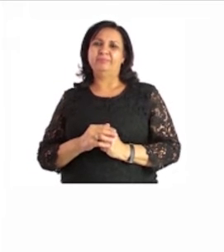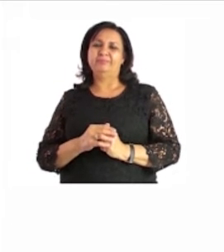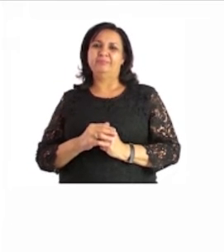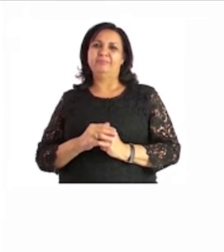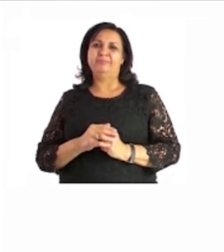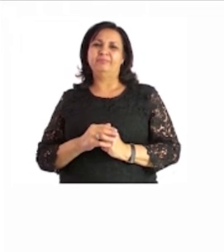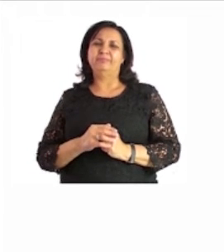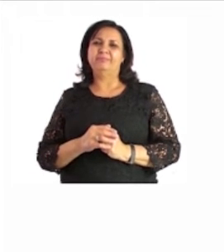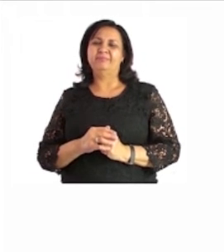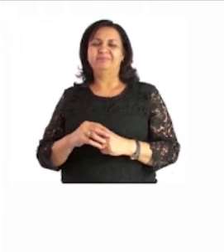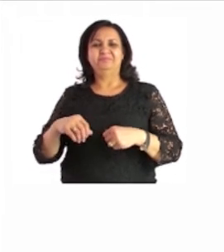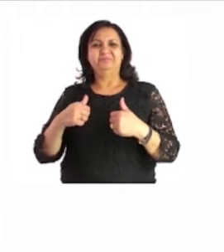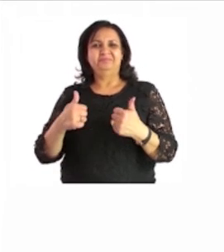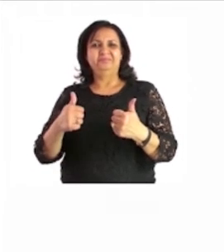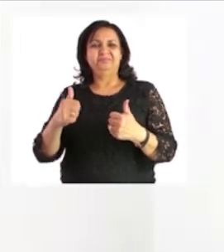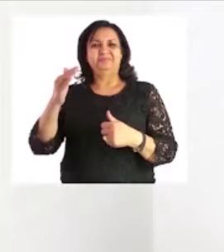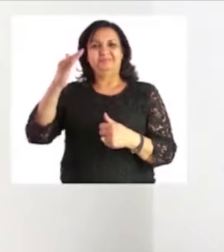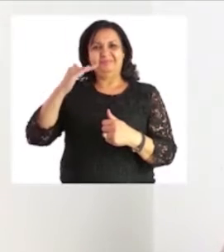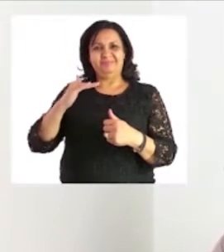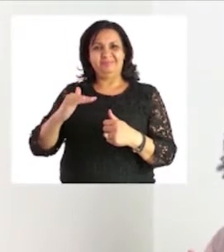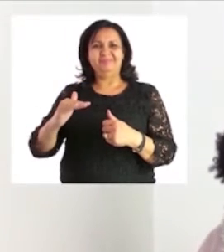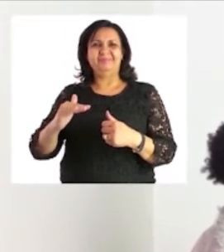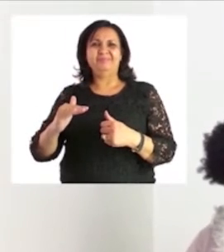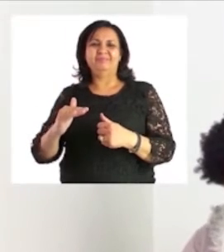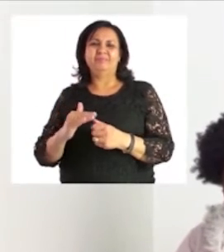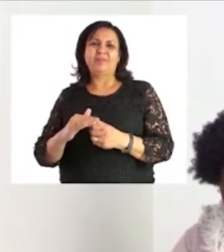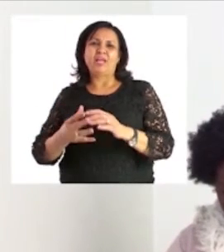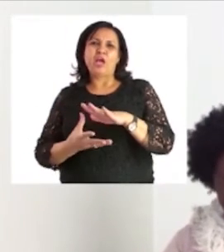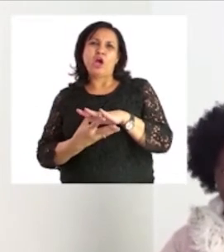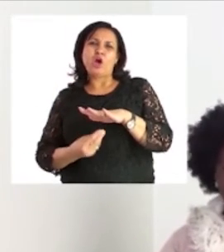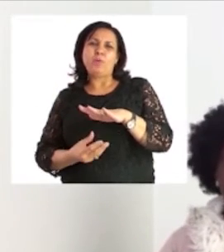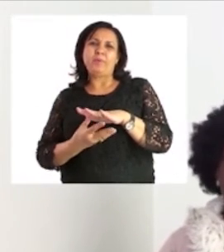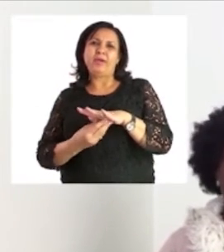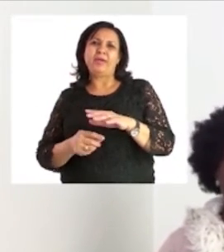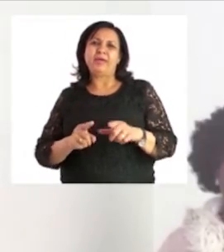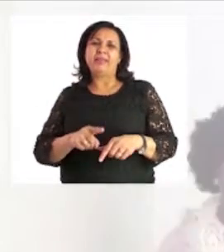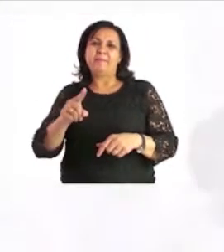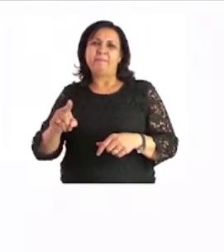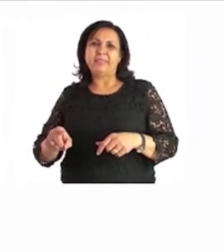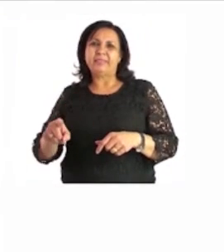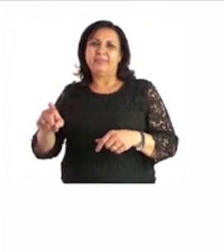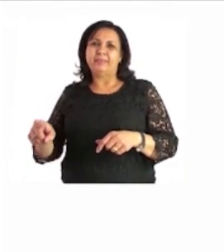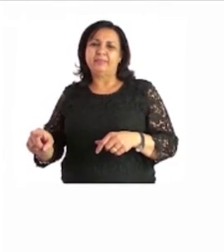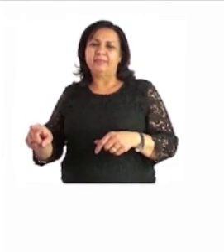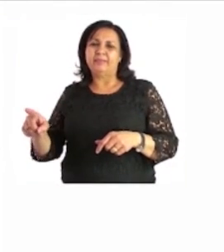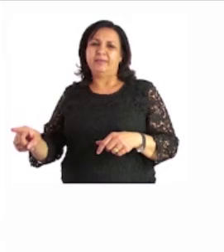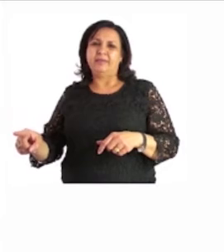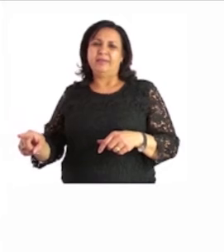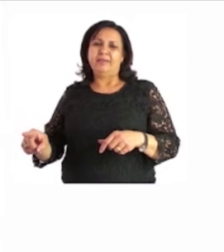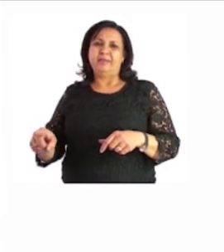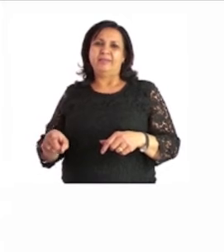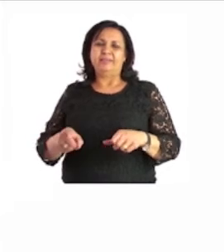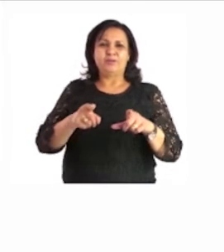space. Well done. Let's move on. Copy the pattern. It says there on that page. We